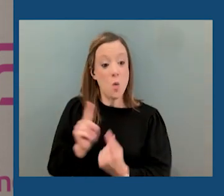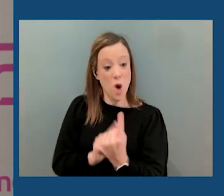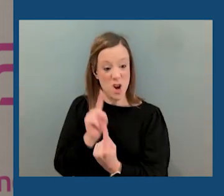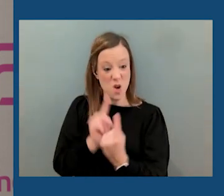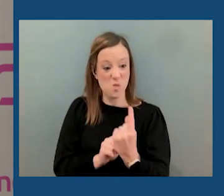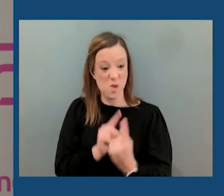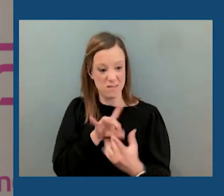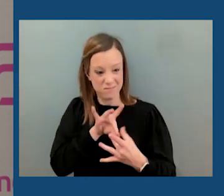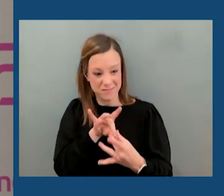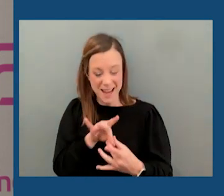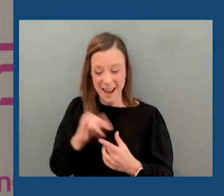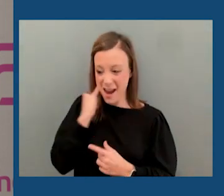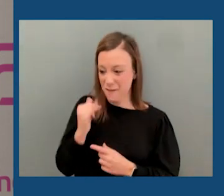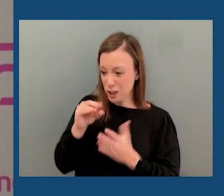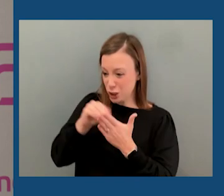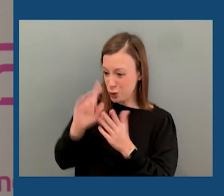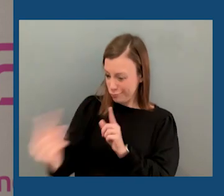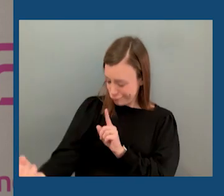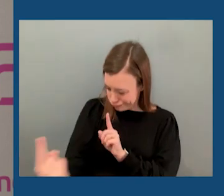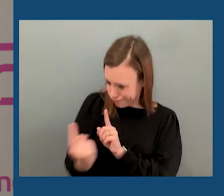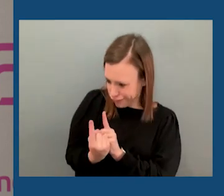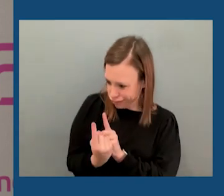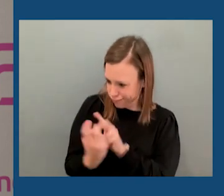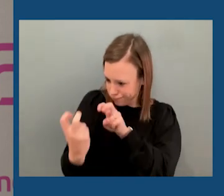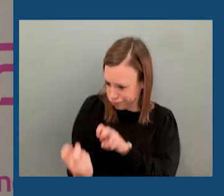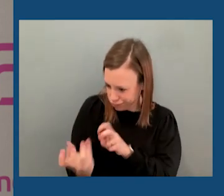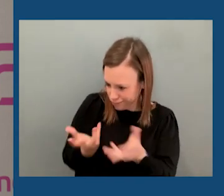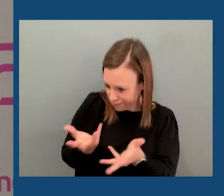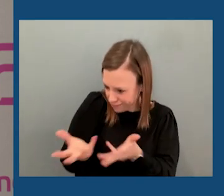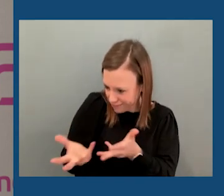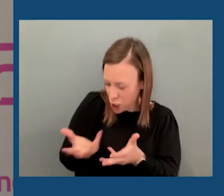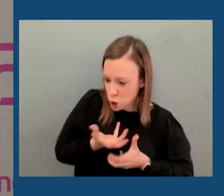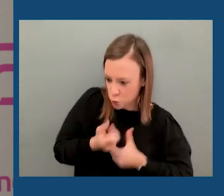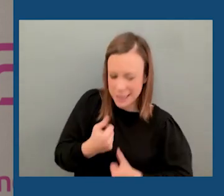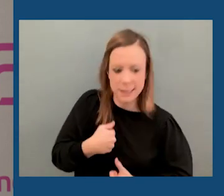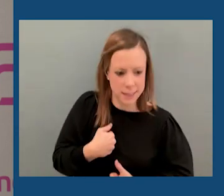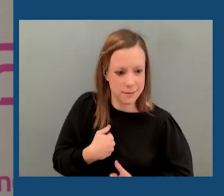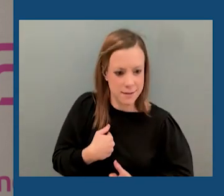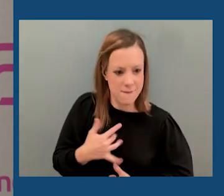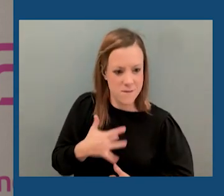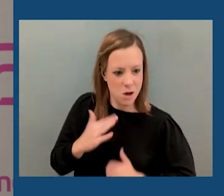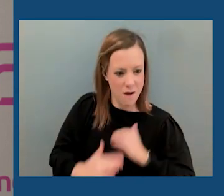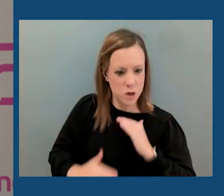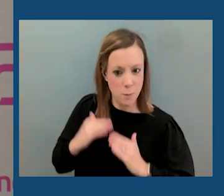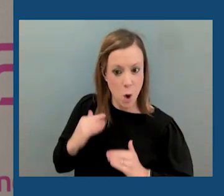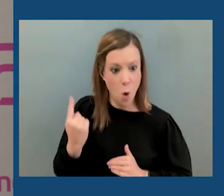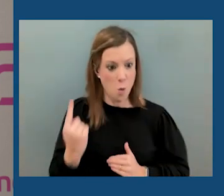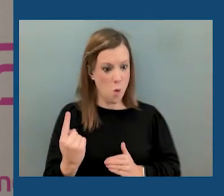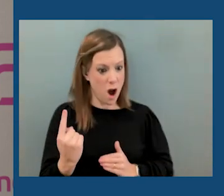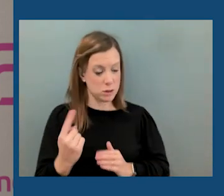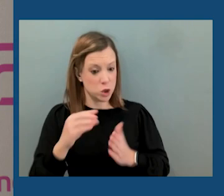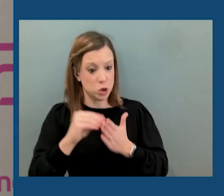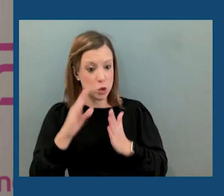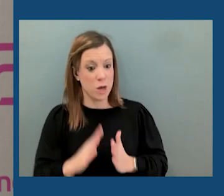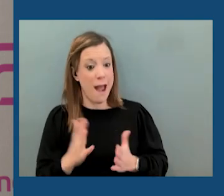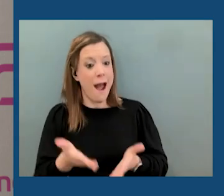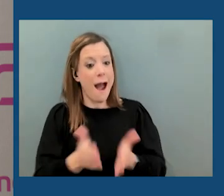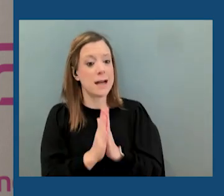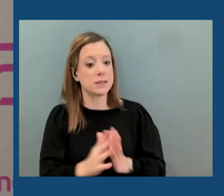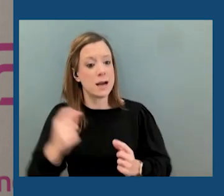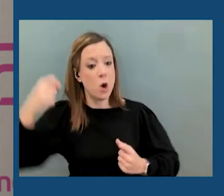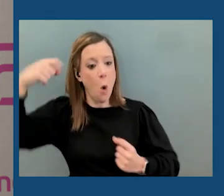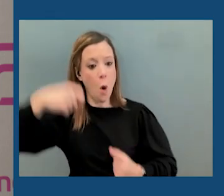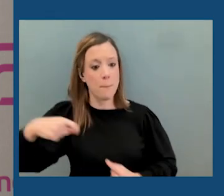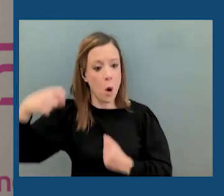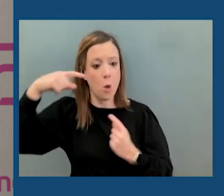with questions after a lesson. One student asked me after class about receiving hormone therapy. They said that their mom had been searching